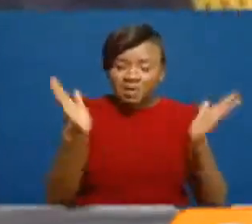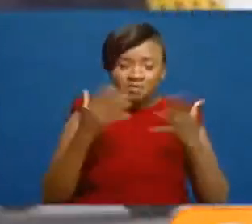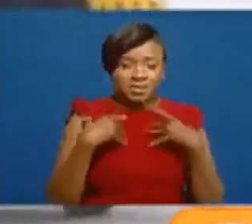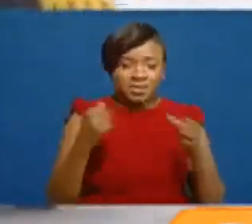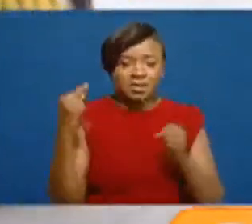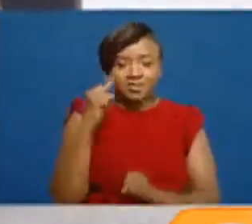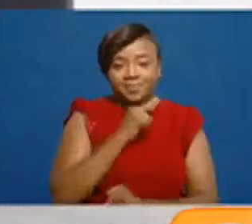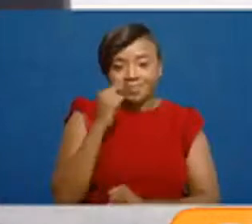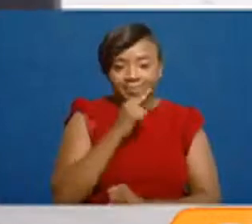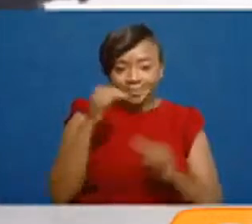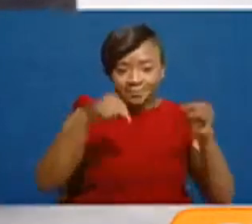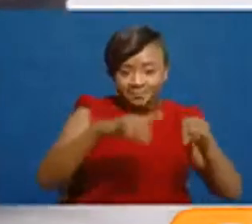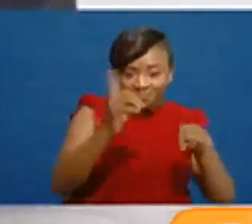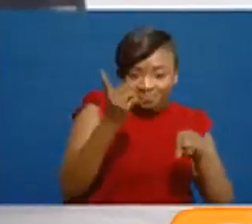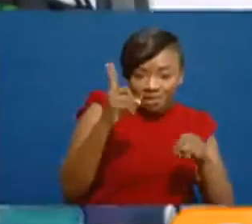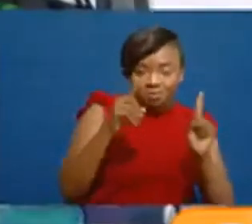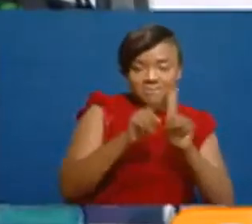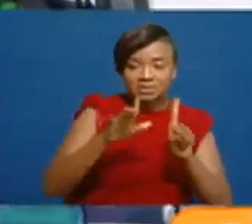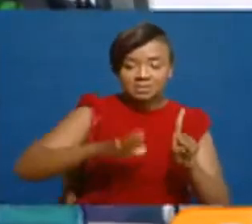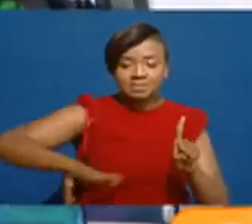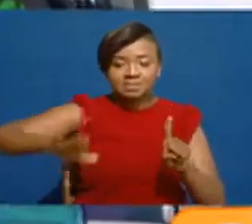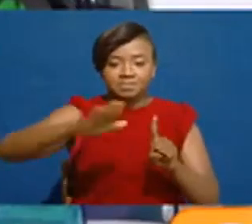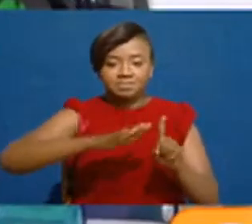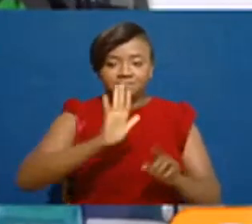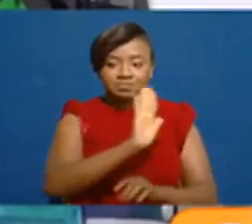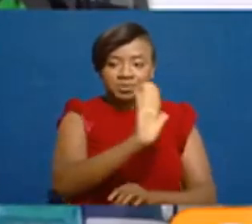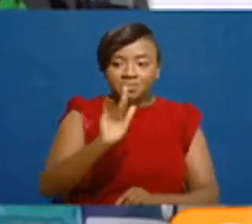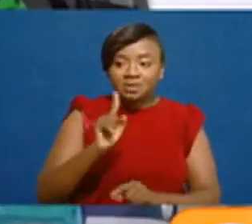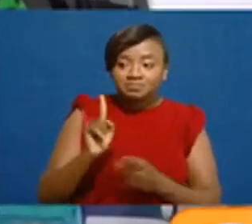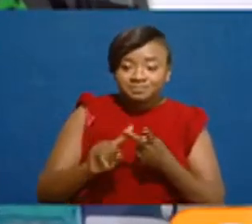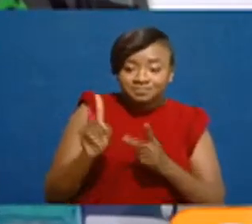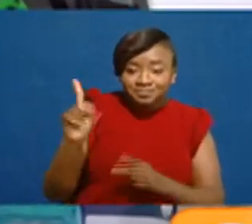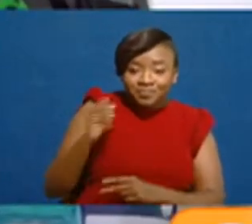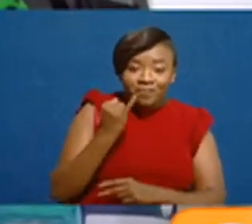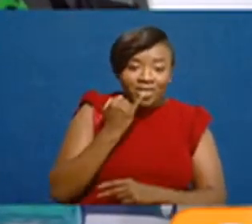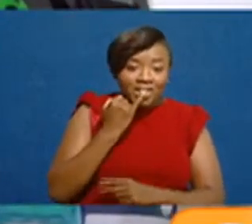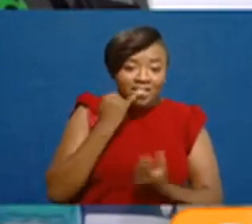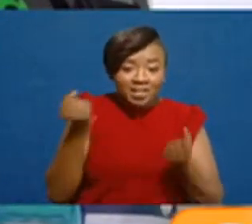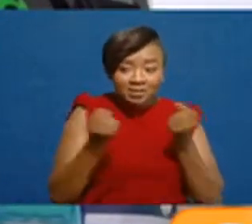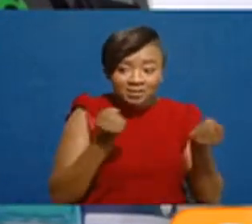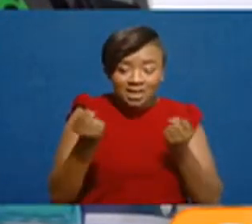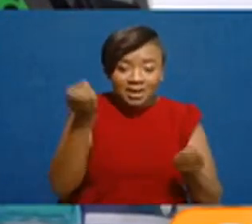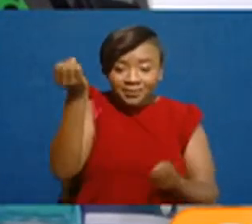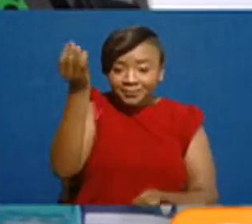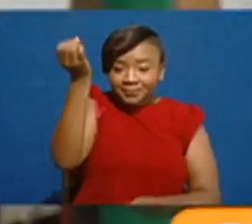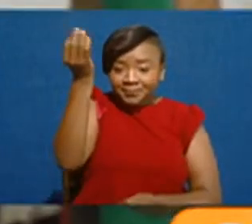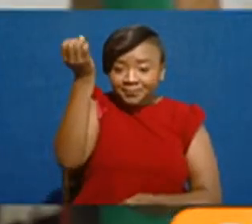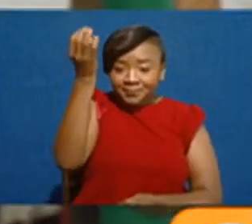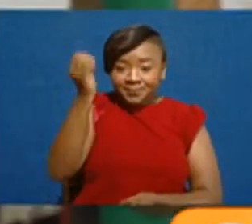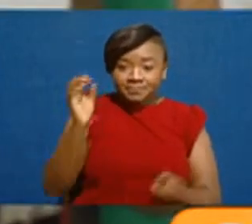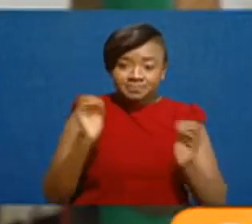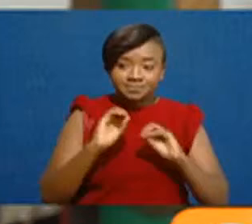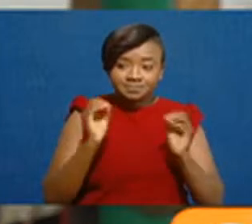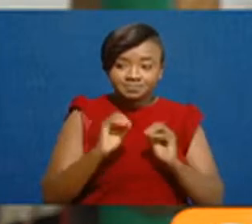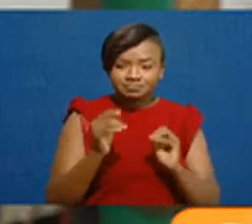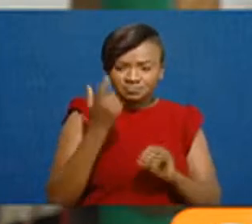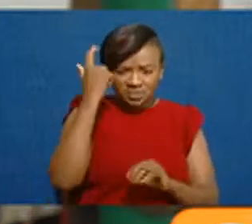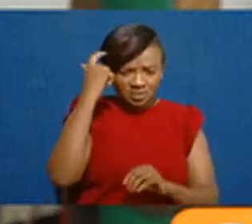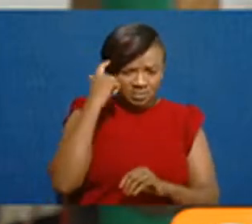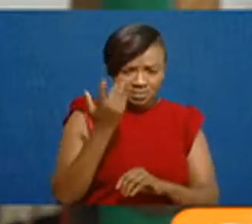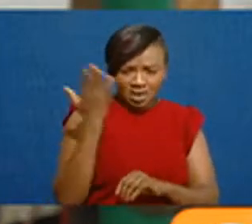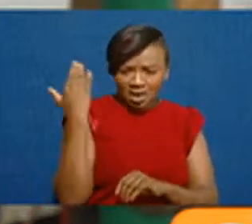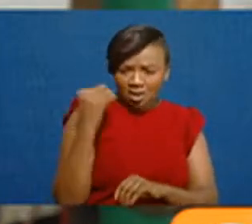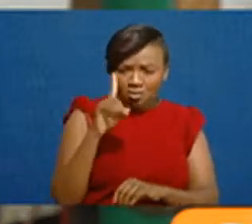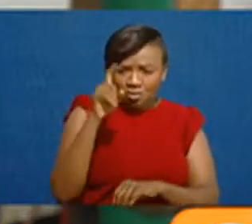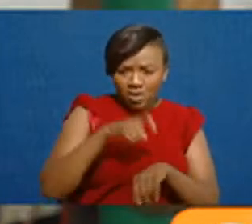particularly Nairobi and its environs. Electric cars, on the other hand, do not emit any fumes. There was a time I was driving and there was a